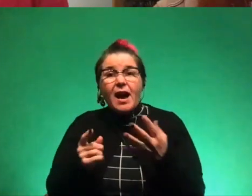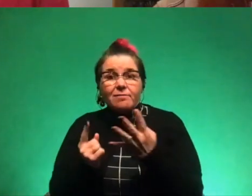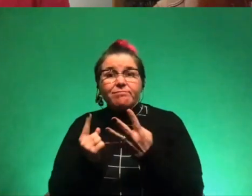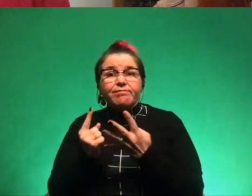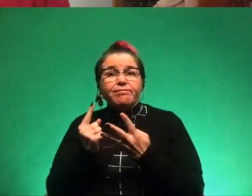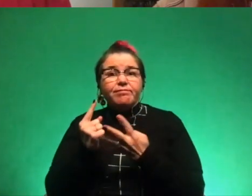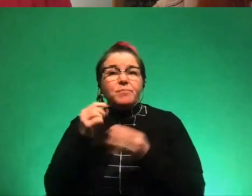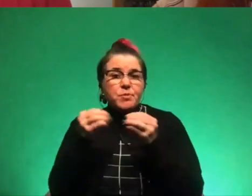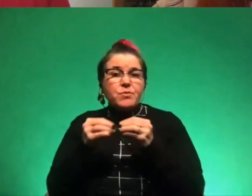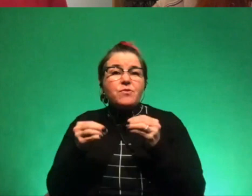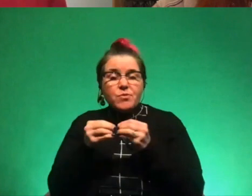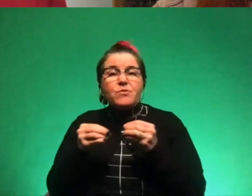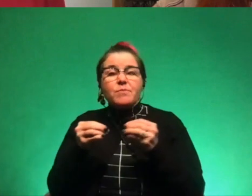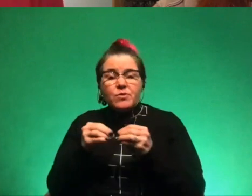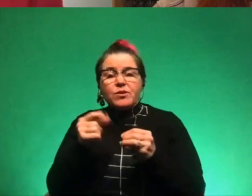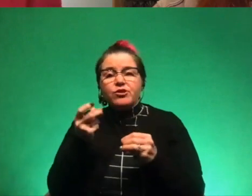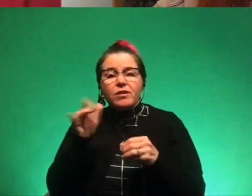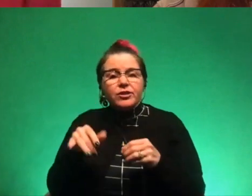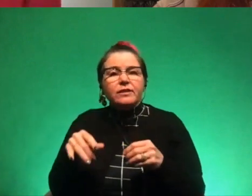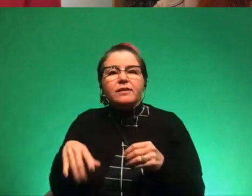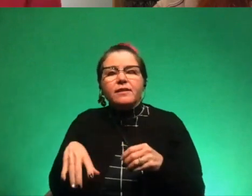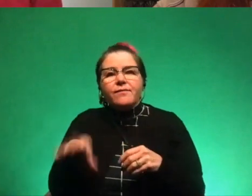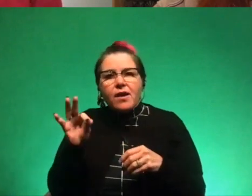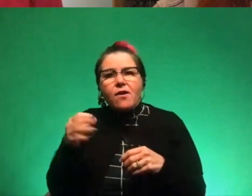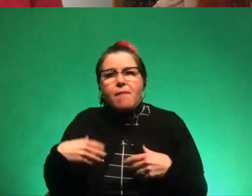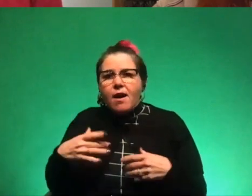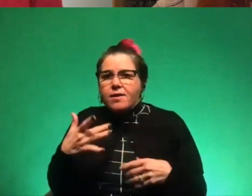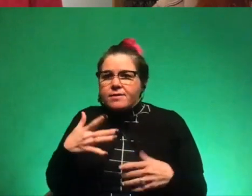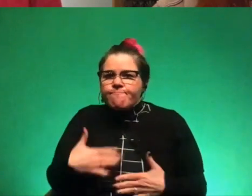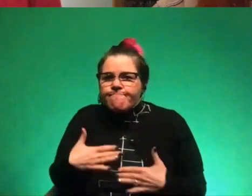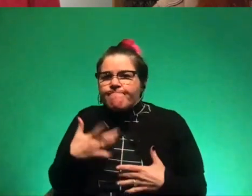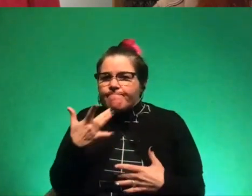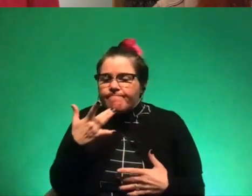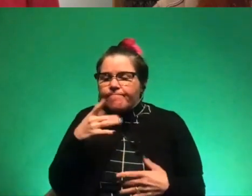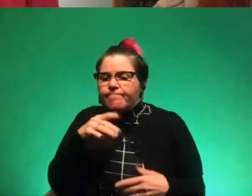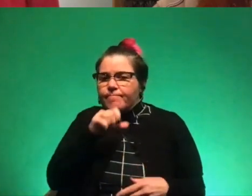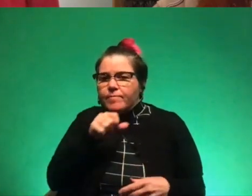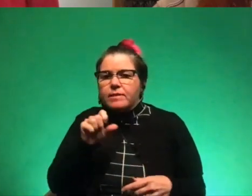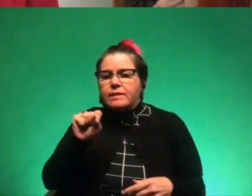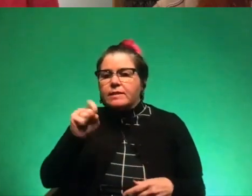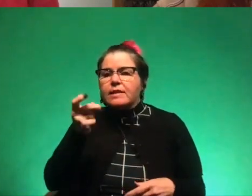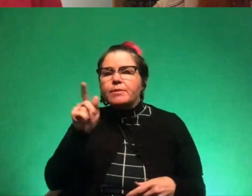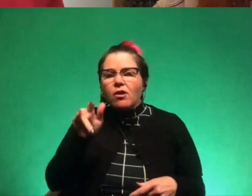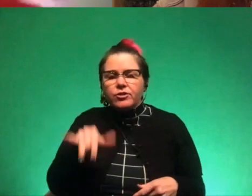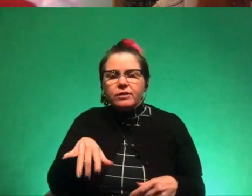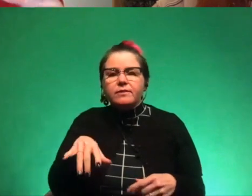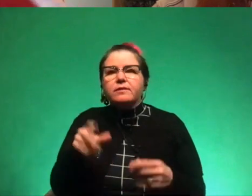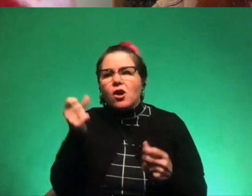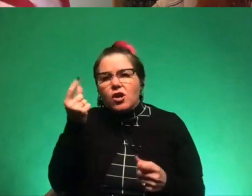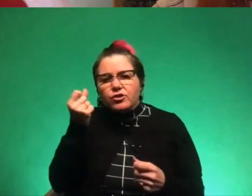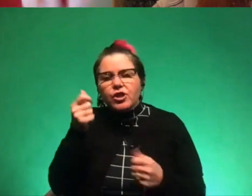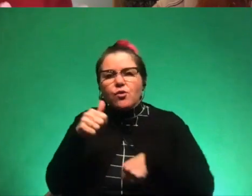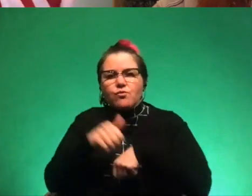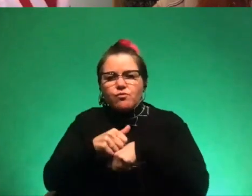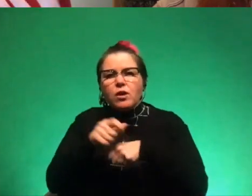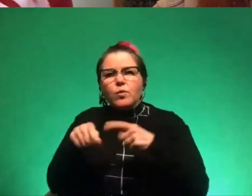more geology, certainly found the areas that I really enjoyed, which is like sedimentology, so understanding rocks when